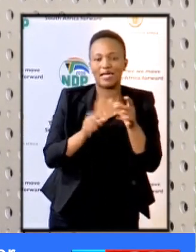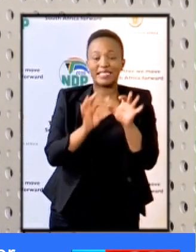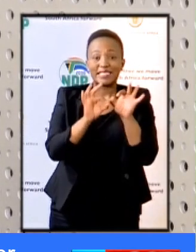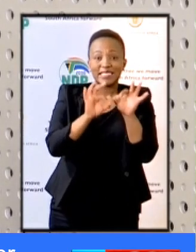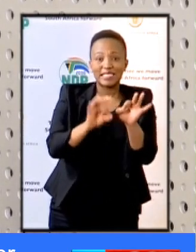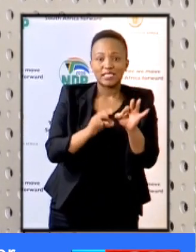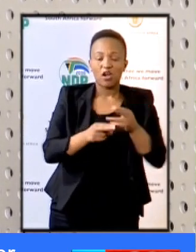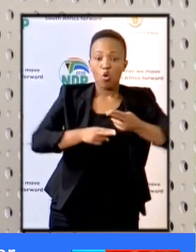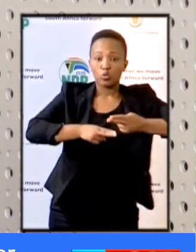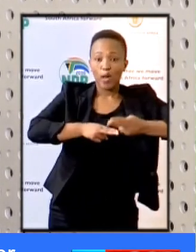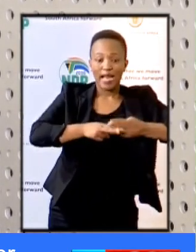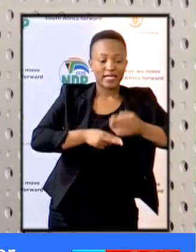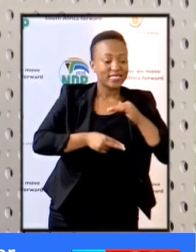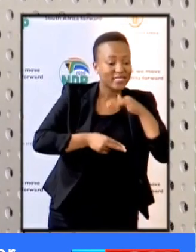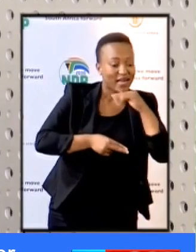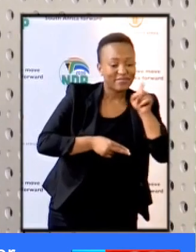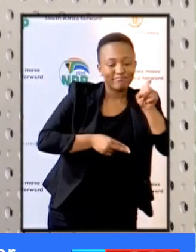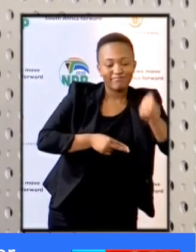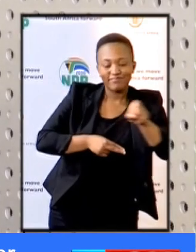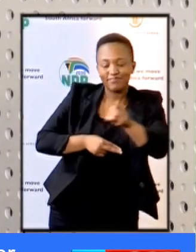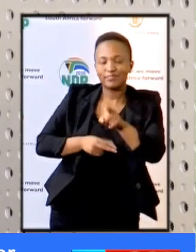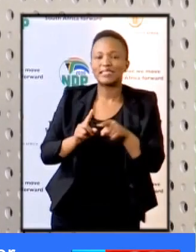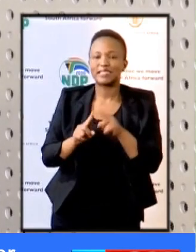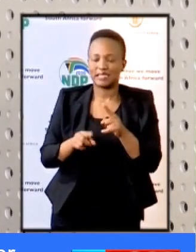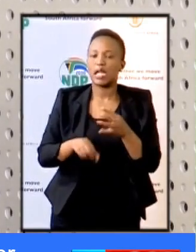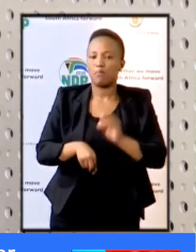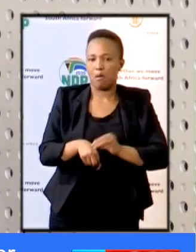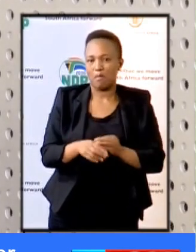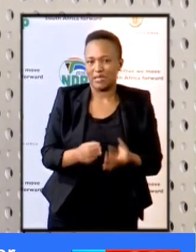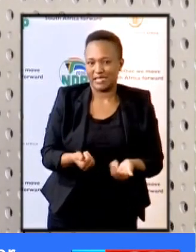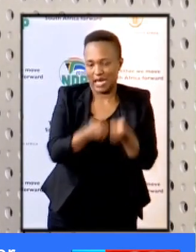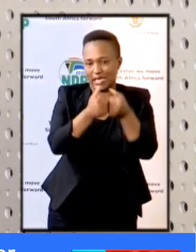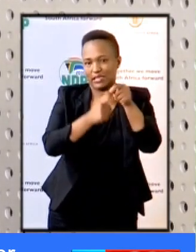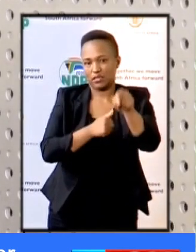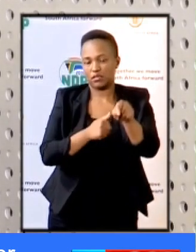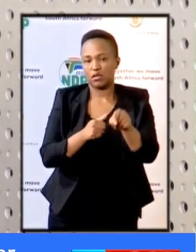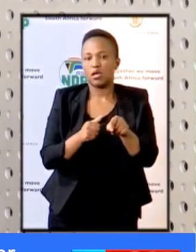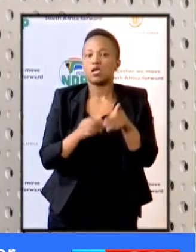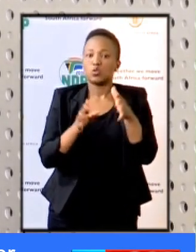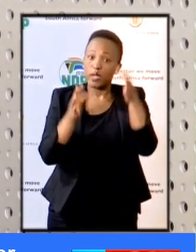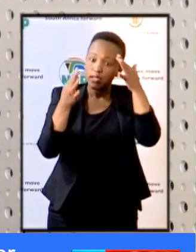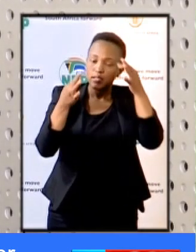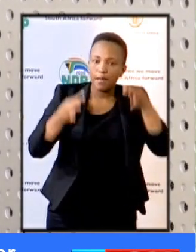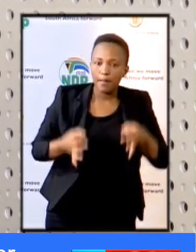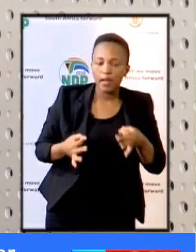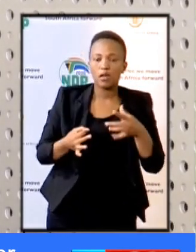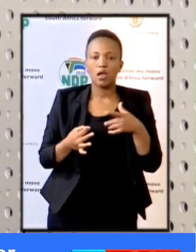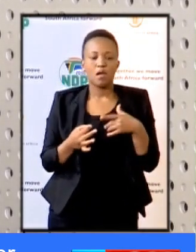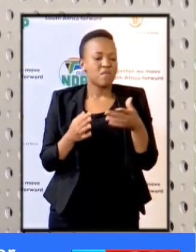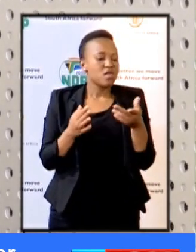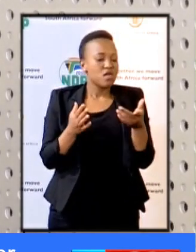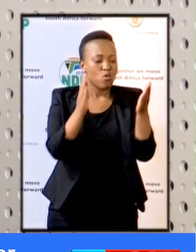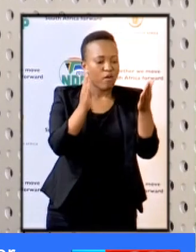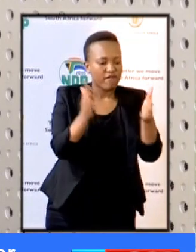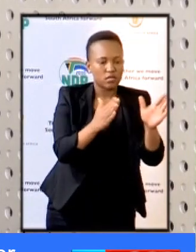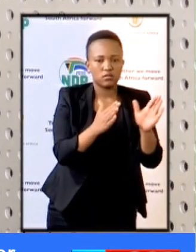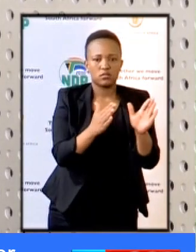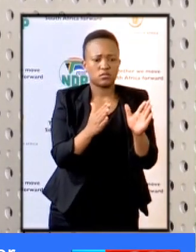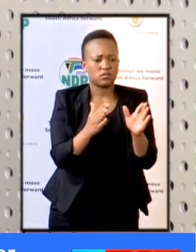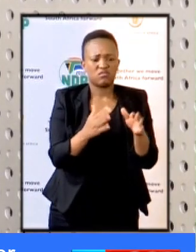sanitations. Again, these are the conditions which are going to determine our phasing in. So we won't phase in